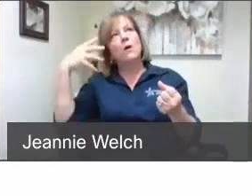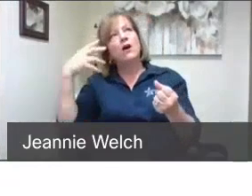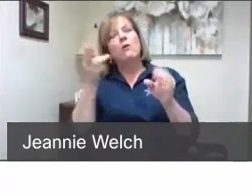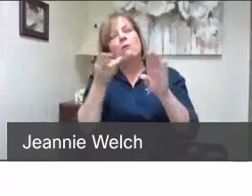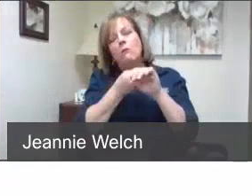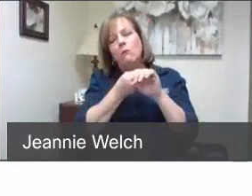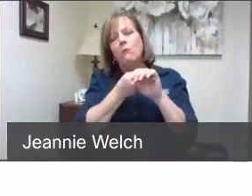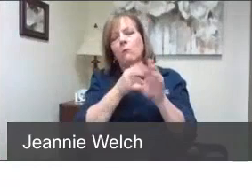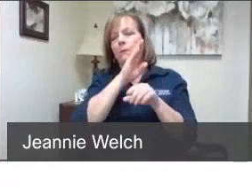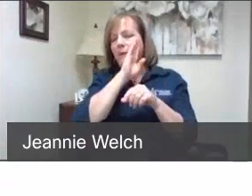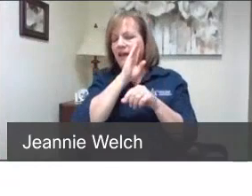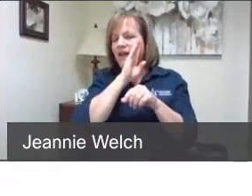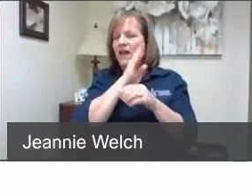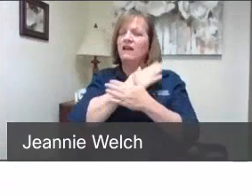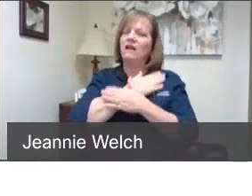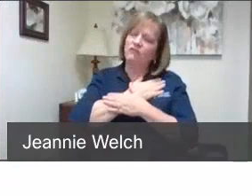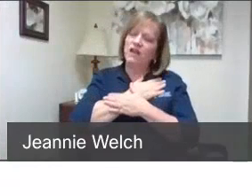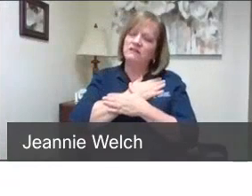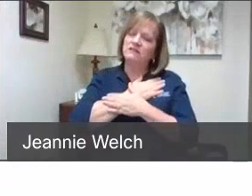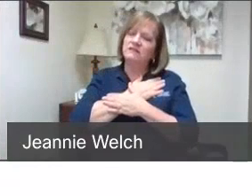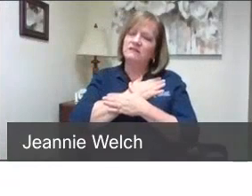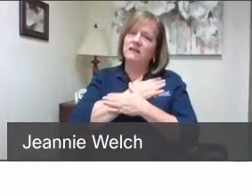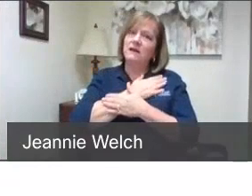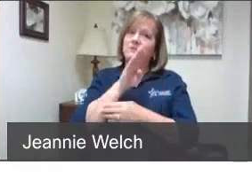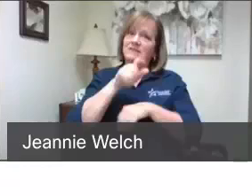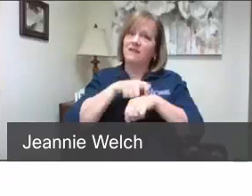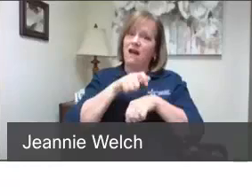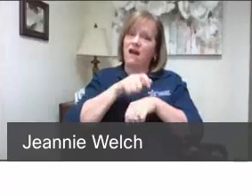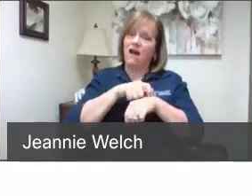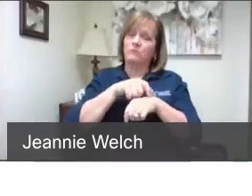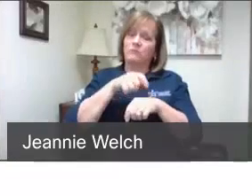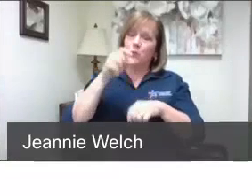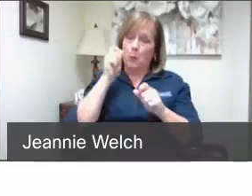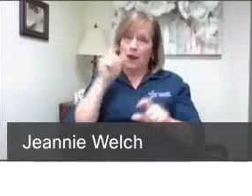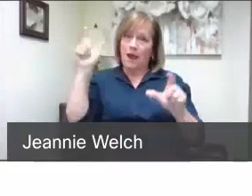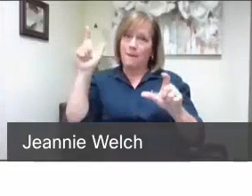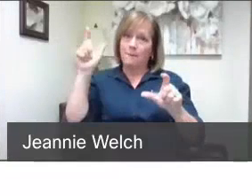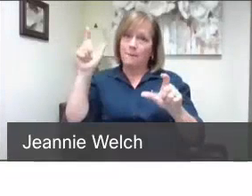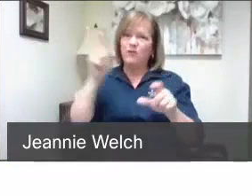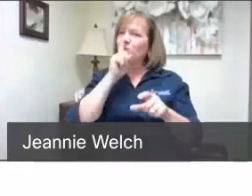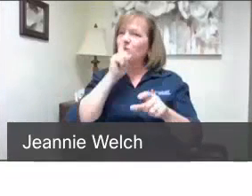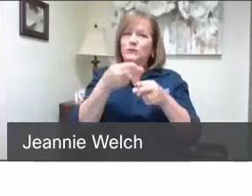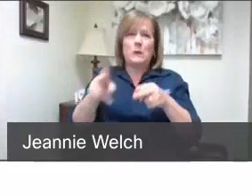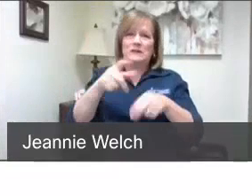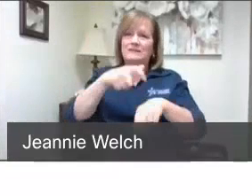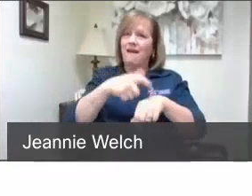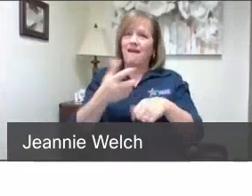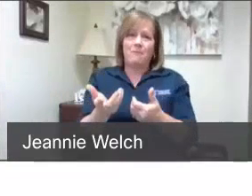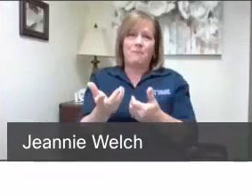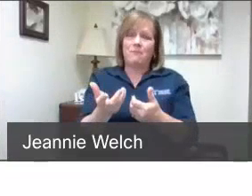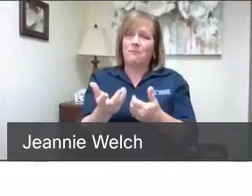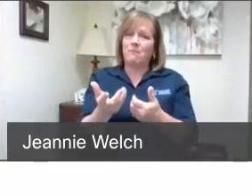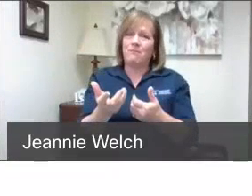in bed and let your body settle down. By the time it is for you to wake up, you have little sleep. So a lot of times you're probably